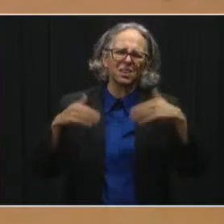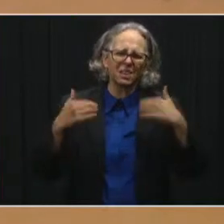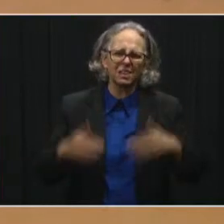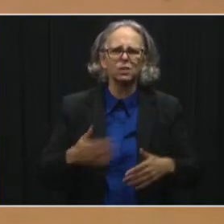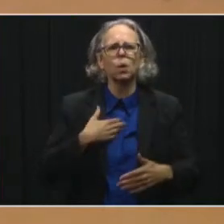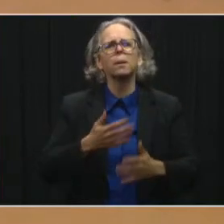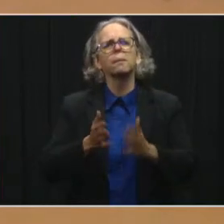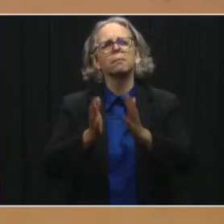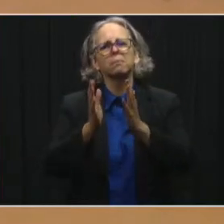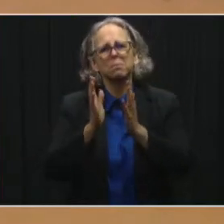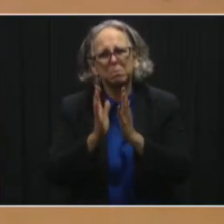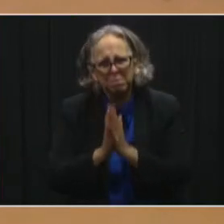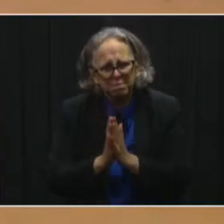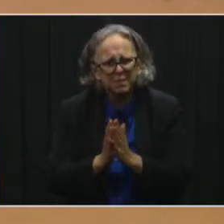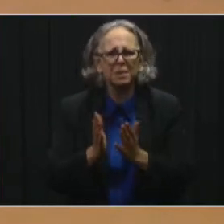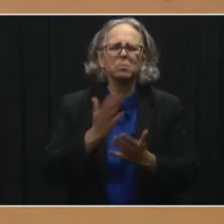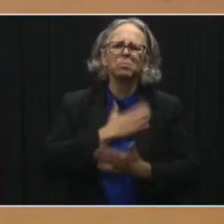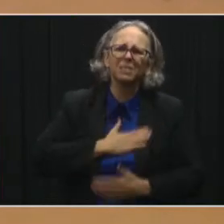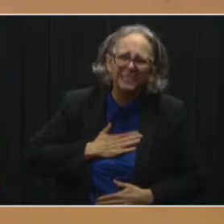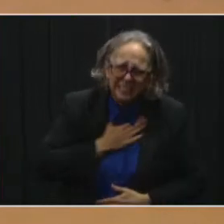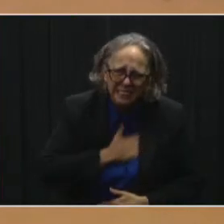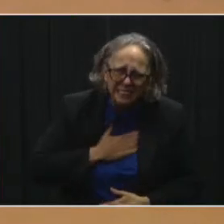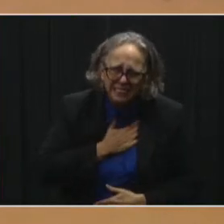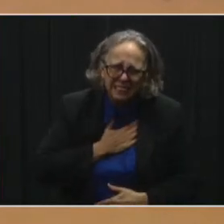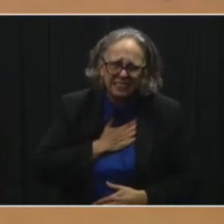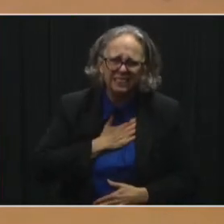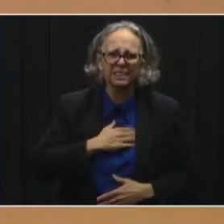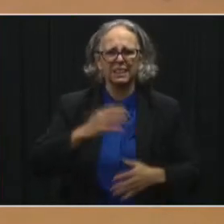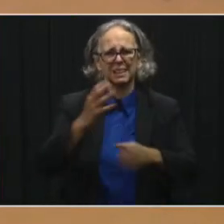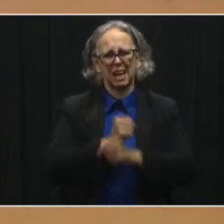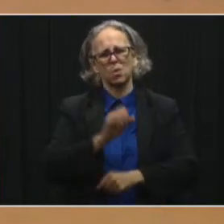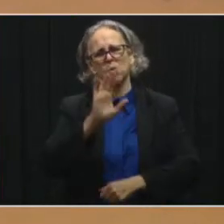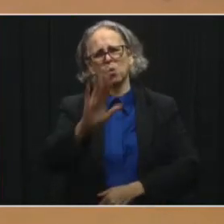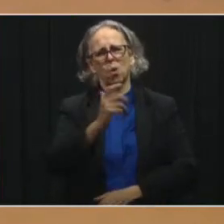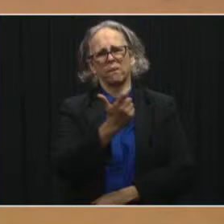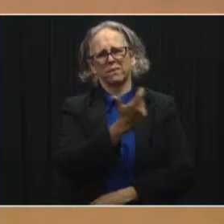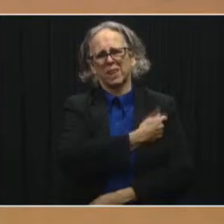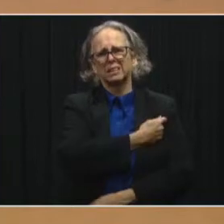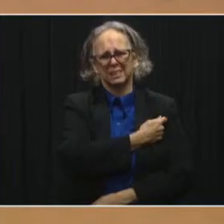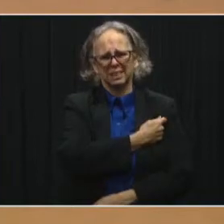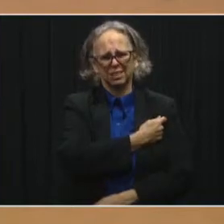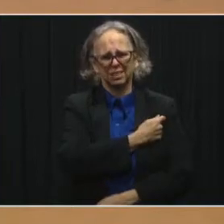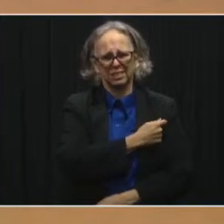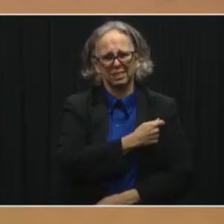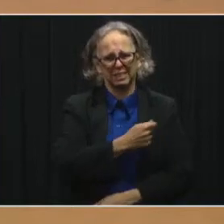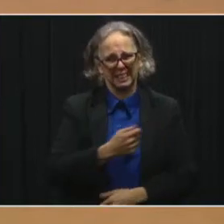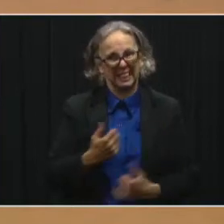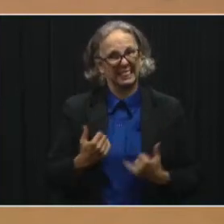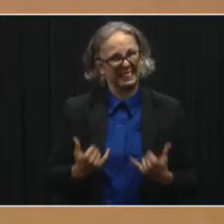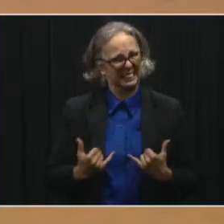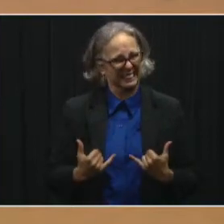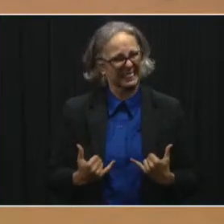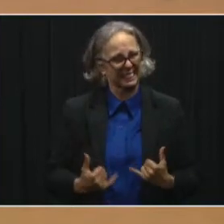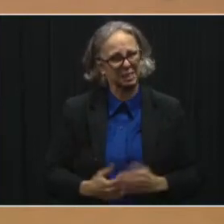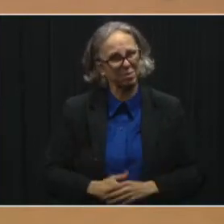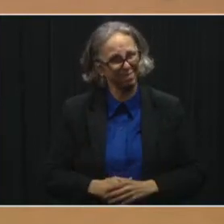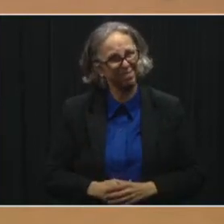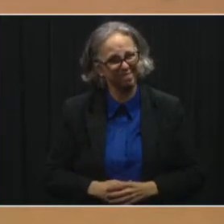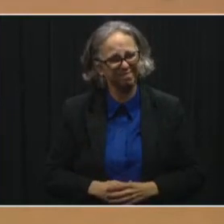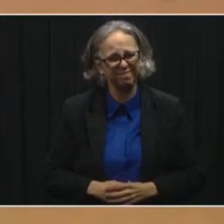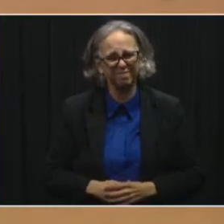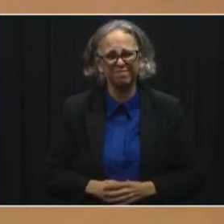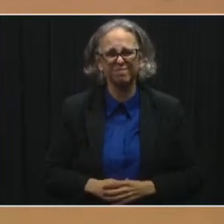being asked prevention-wise and get vaccinated as soon as you can so that we can help you the best way we